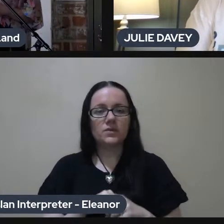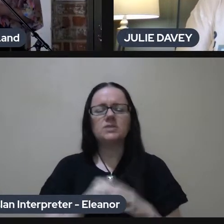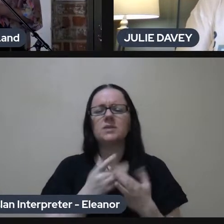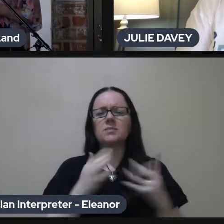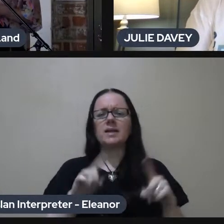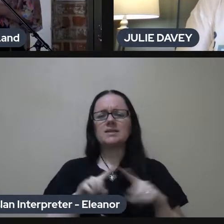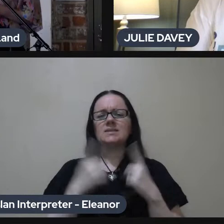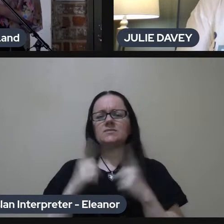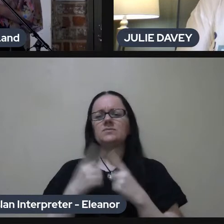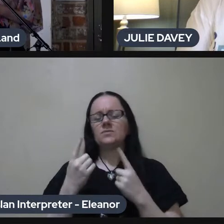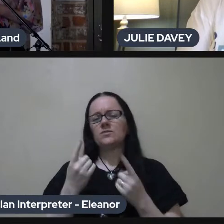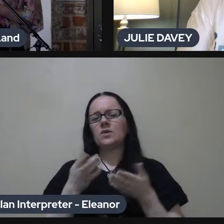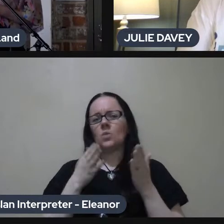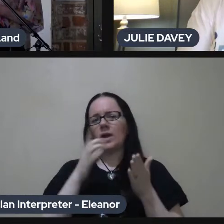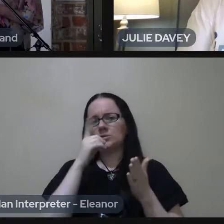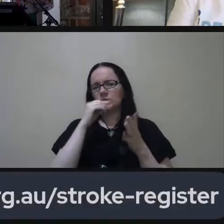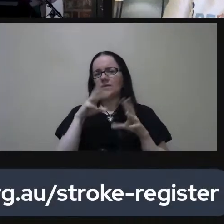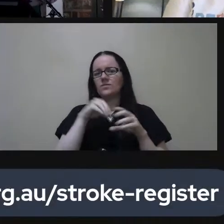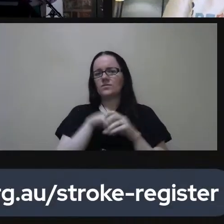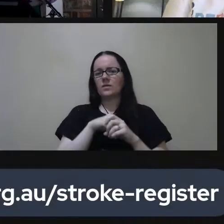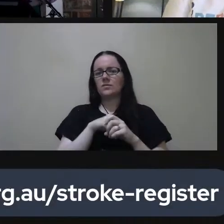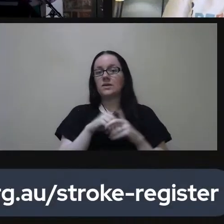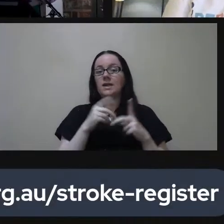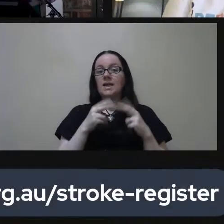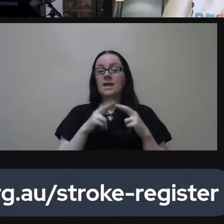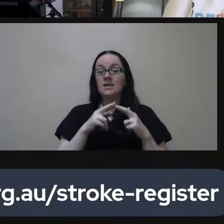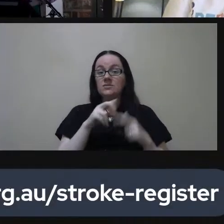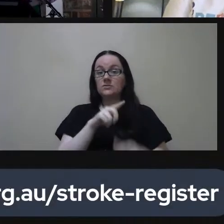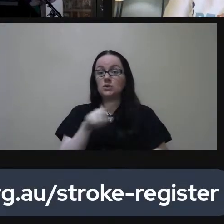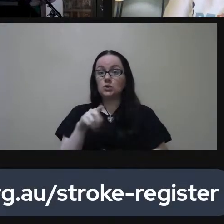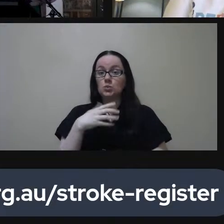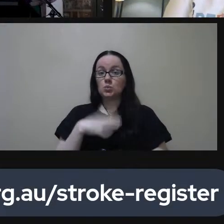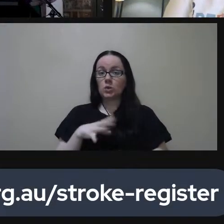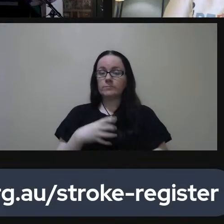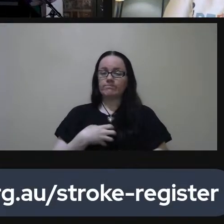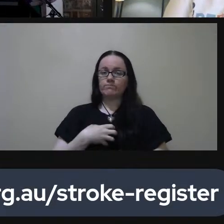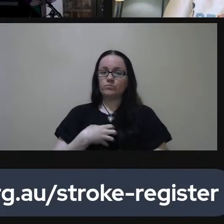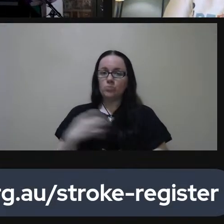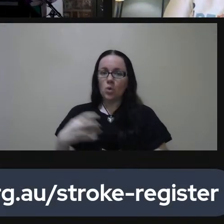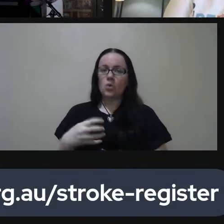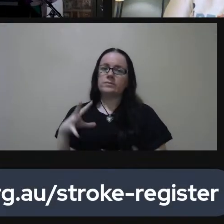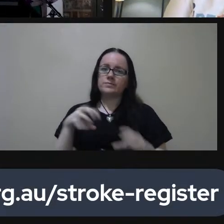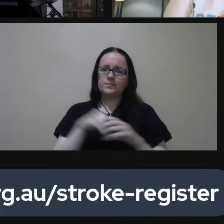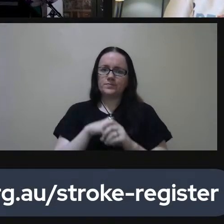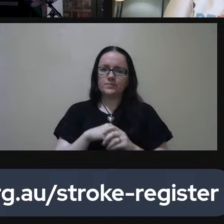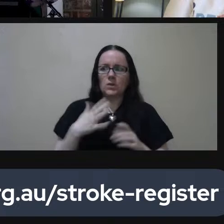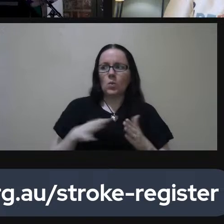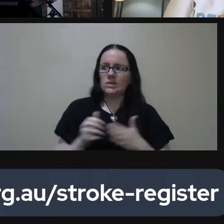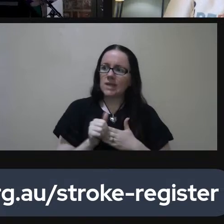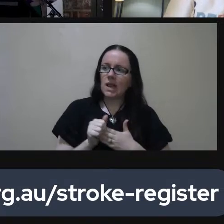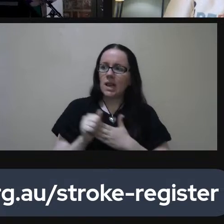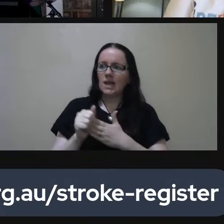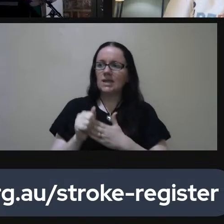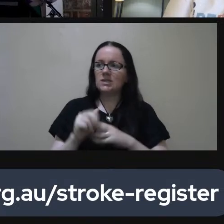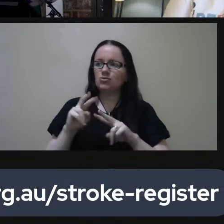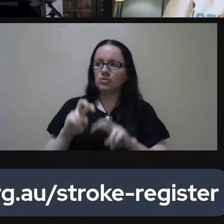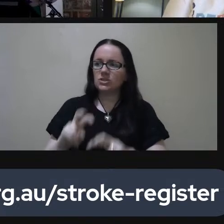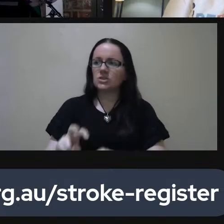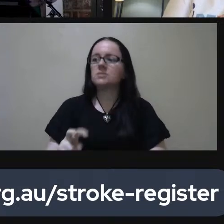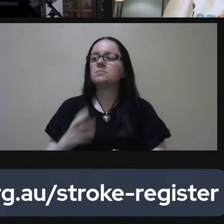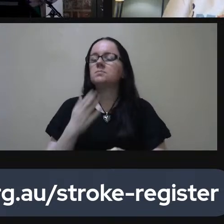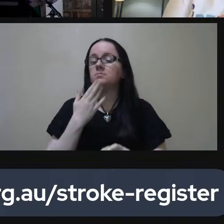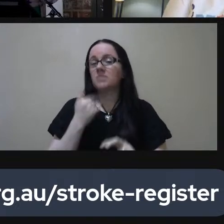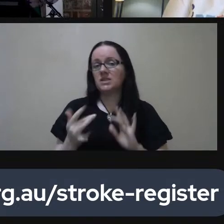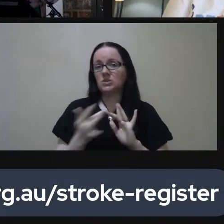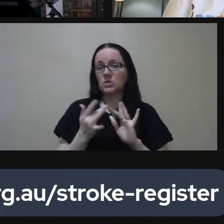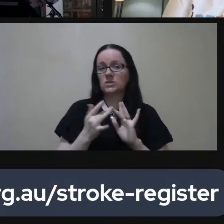contribute. And then for those of you who want to be more involved and want to drive the research and lead research together with the researchers, please get in